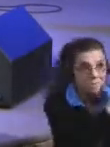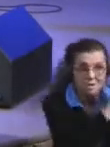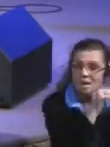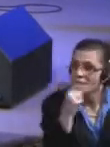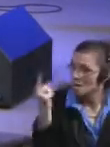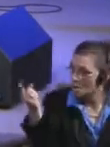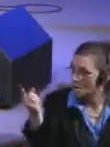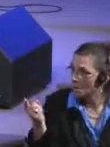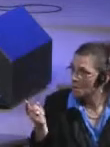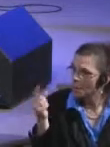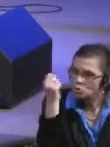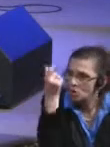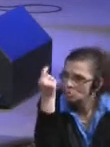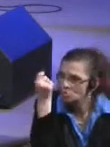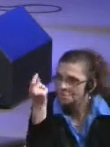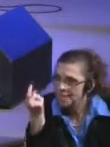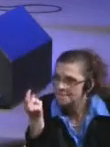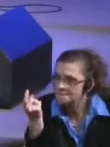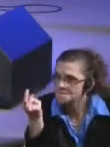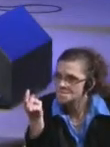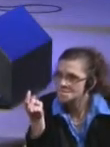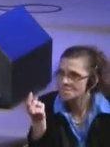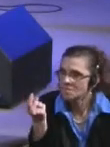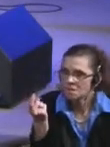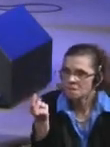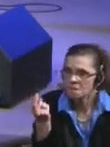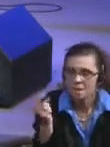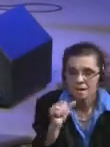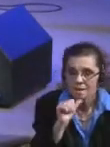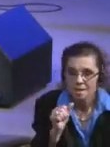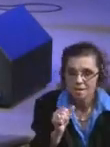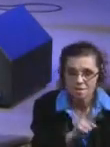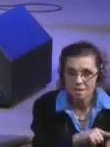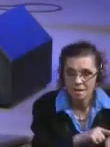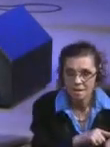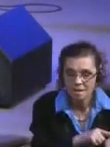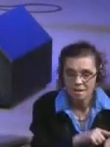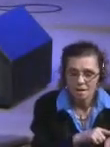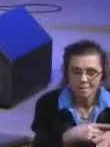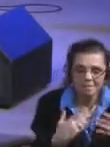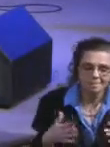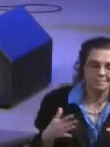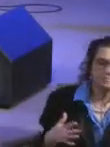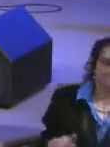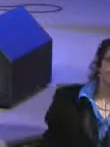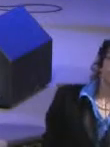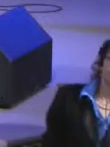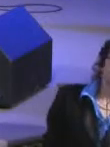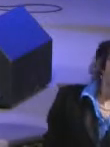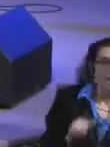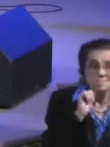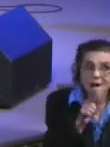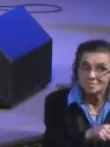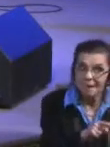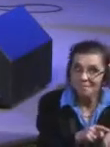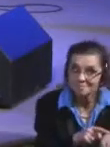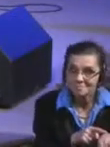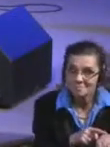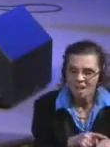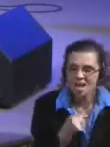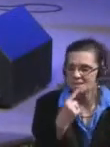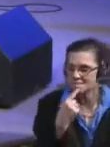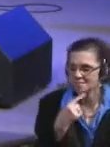and I want you to understand, it's not time to slack off. It's not time to back up and